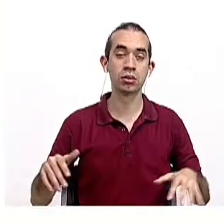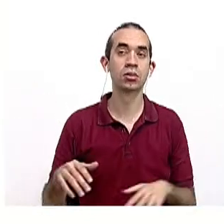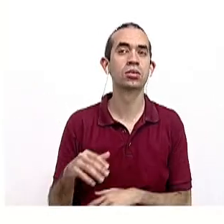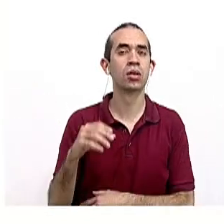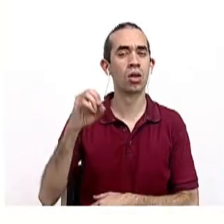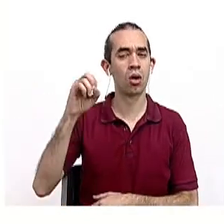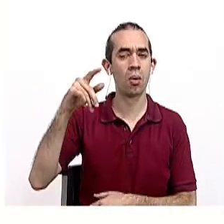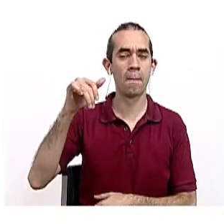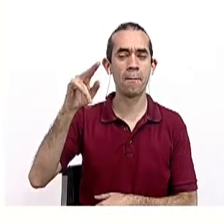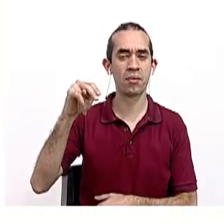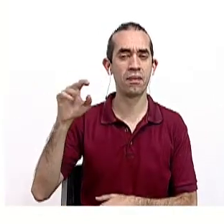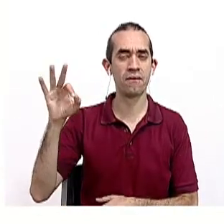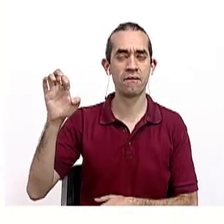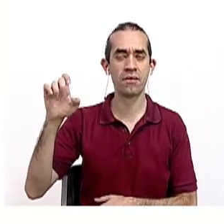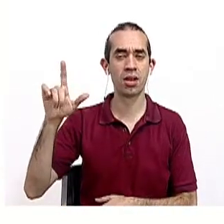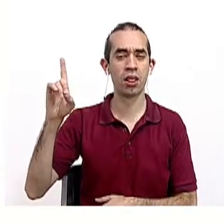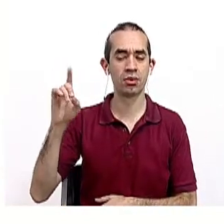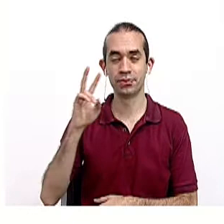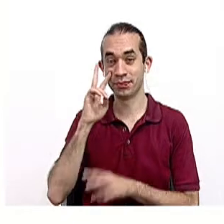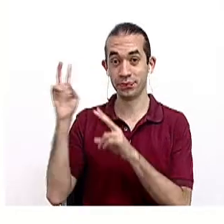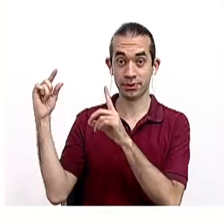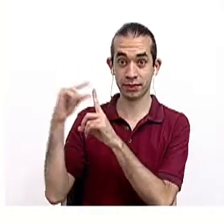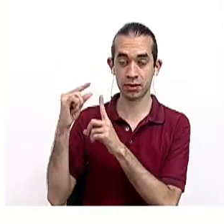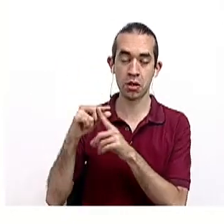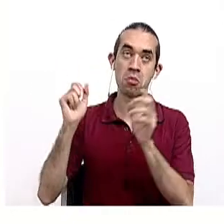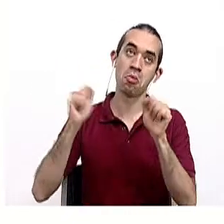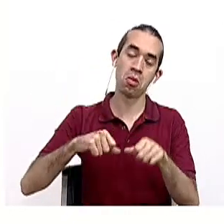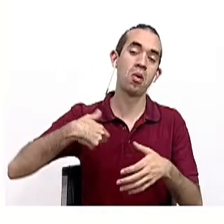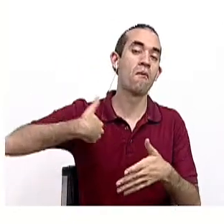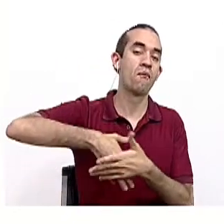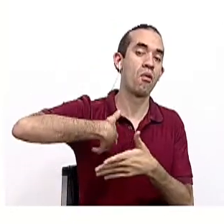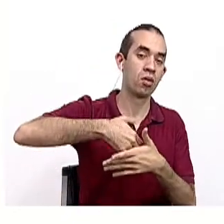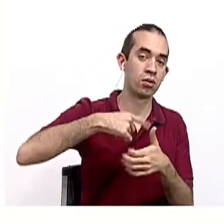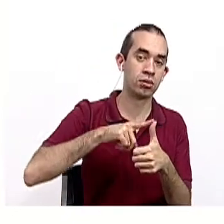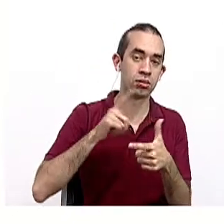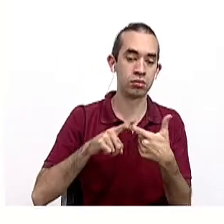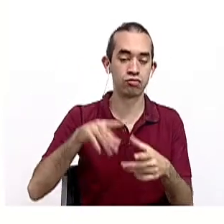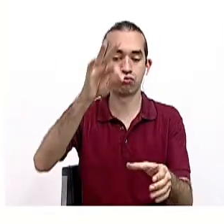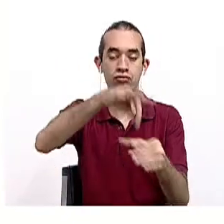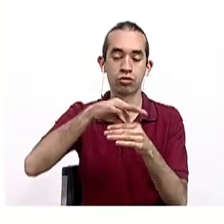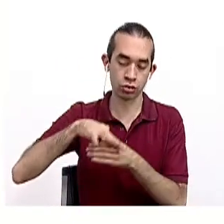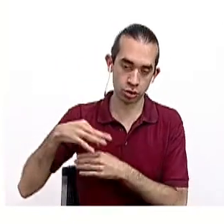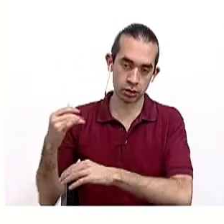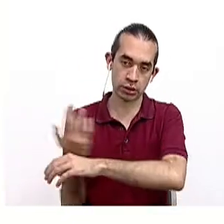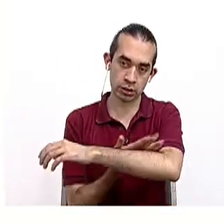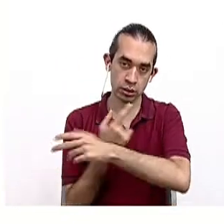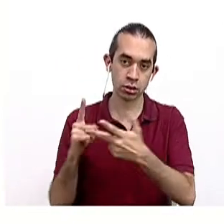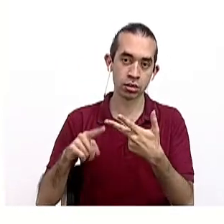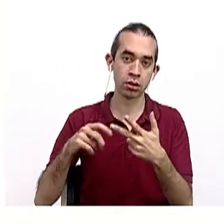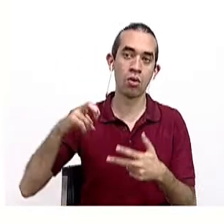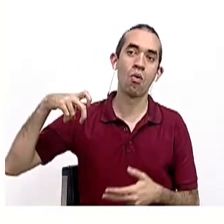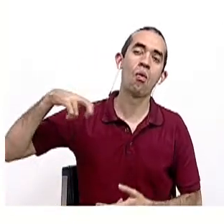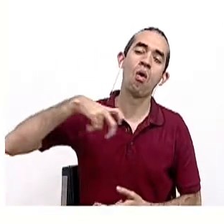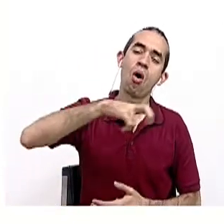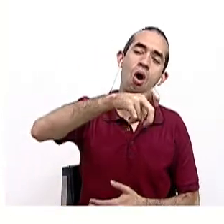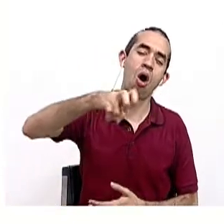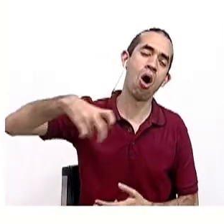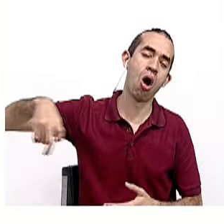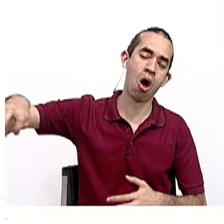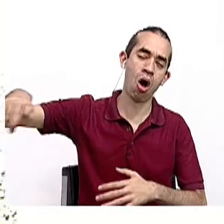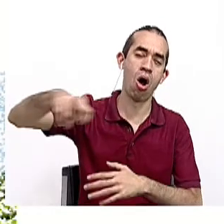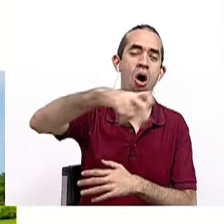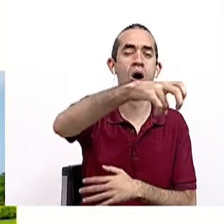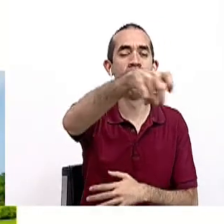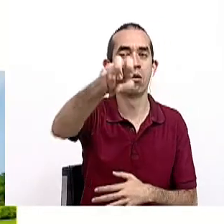field. So I can play soccer, grow vegetables, and walk in an open field. If we look at